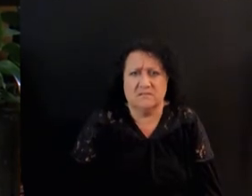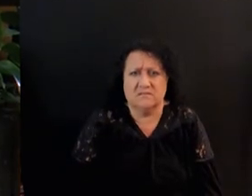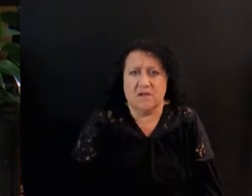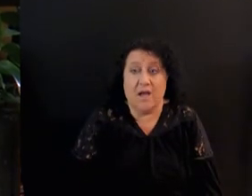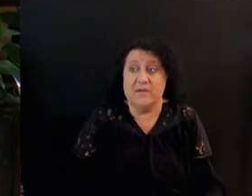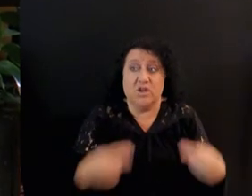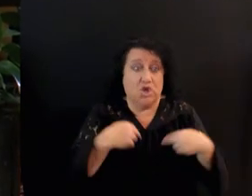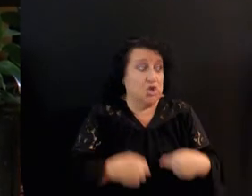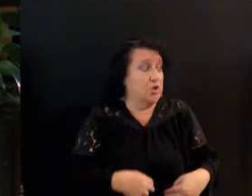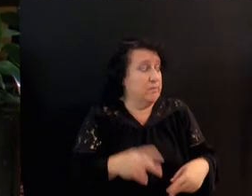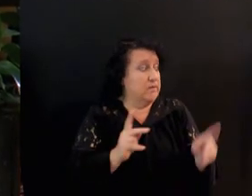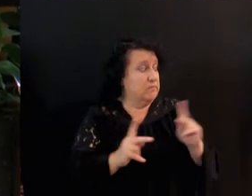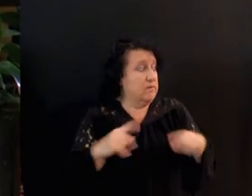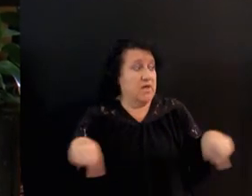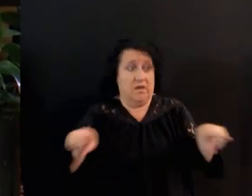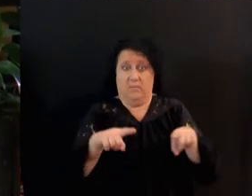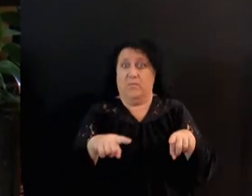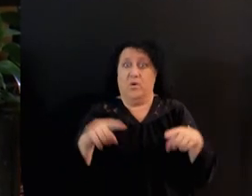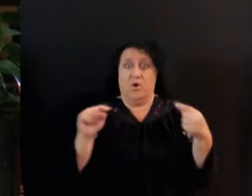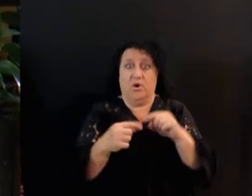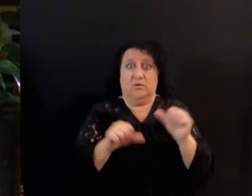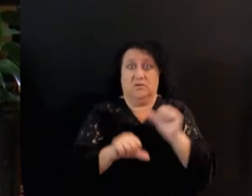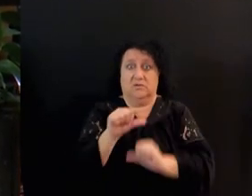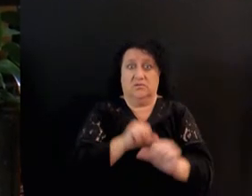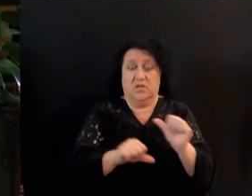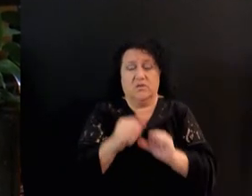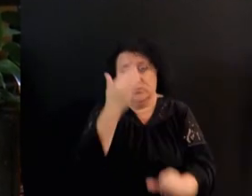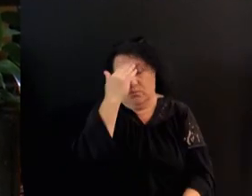other human beings. Do you know what I'm saying is the truth?